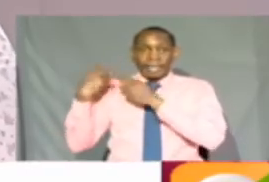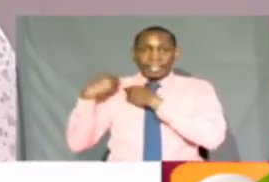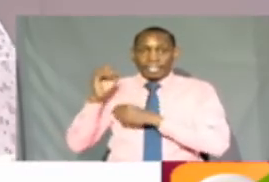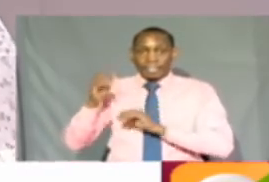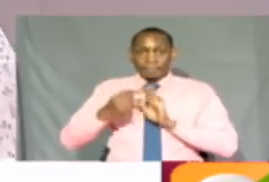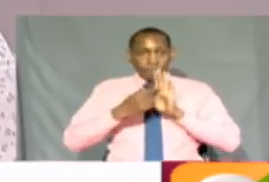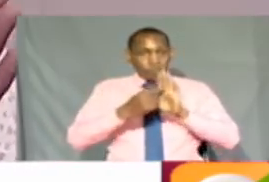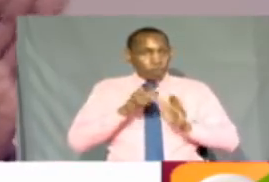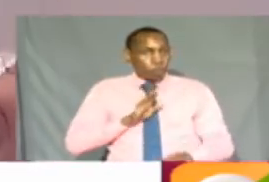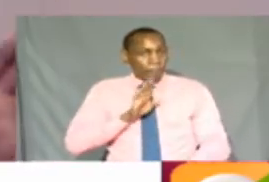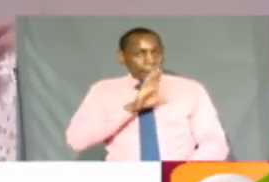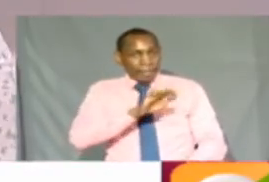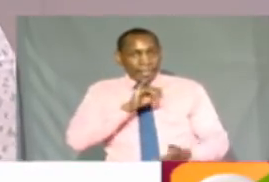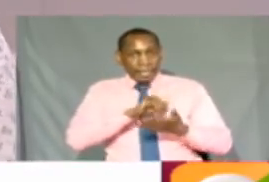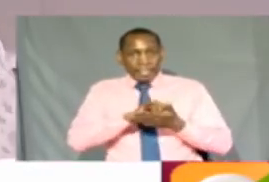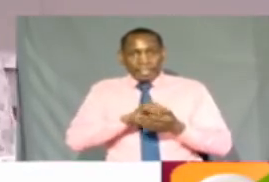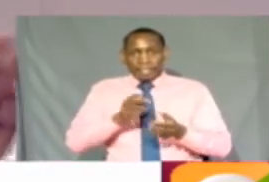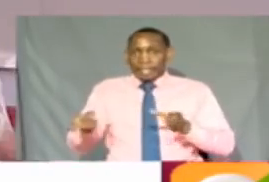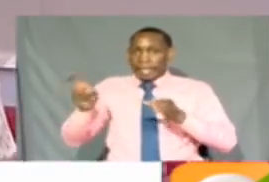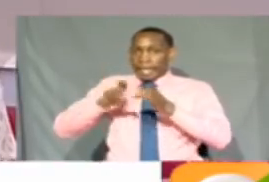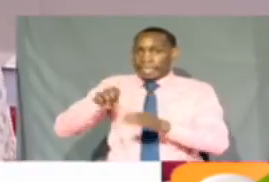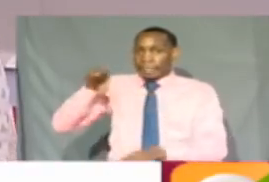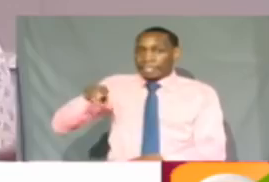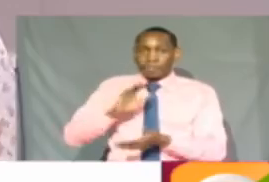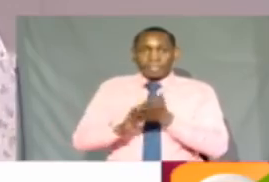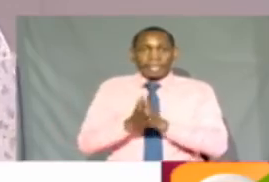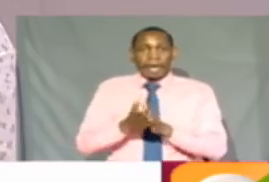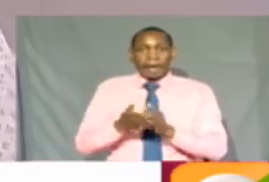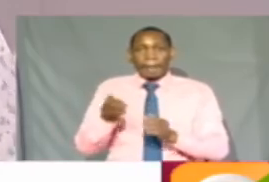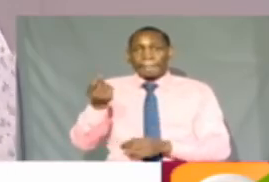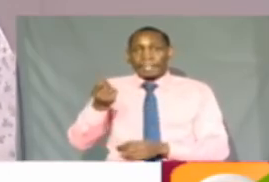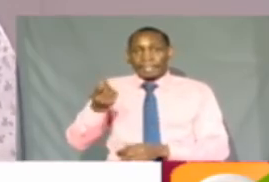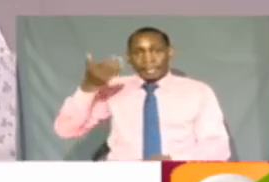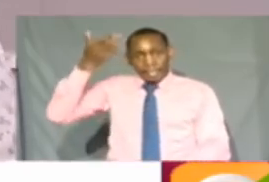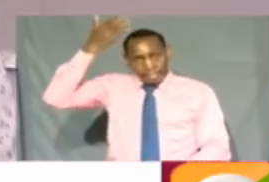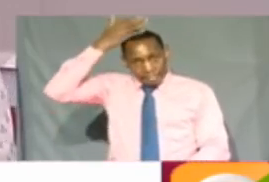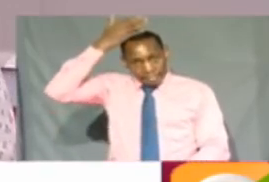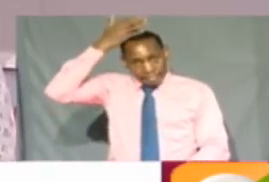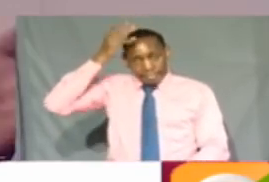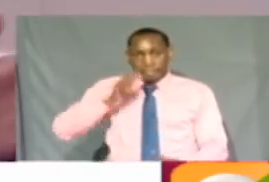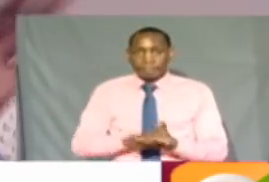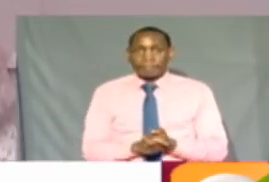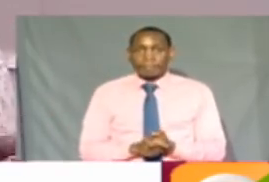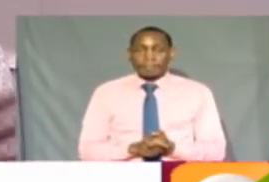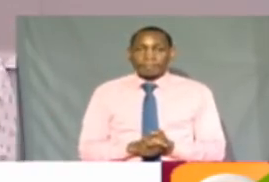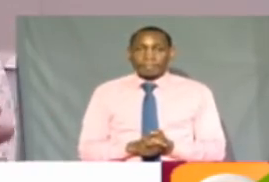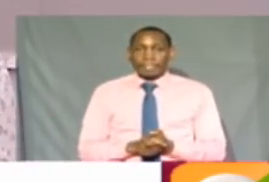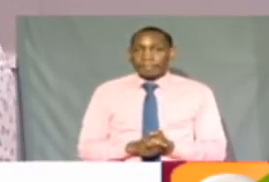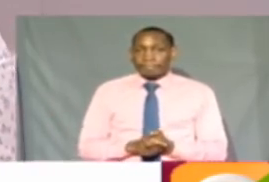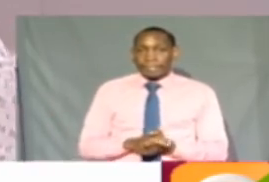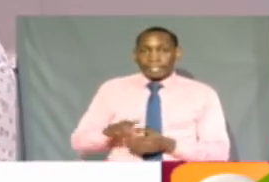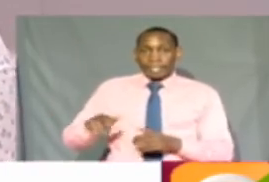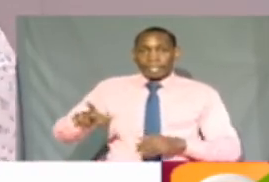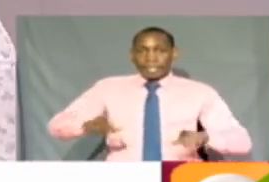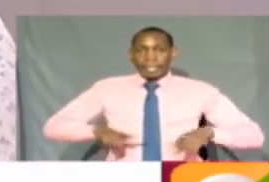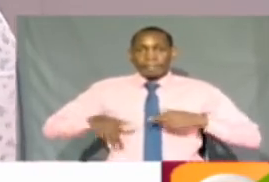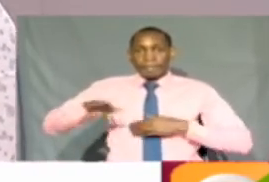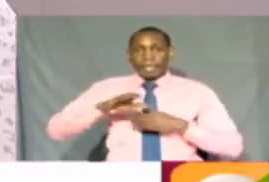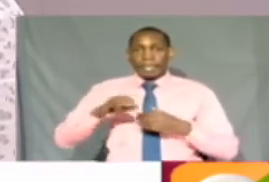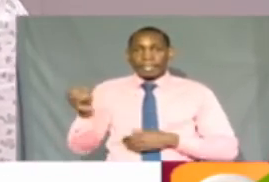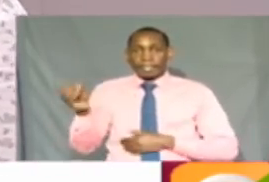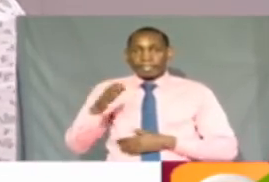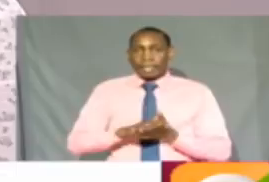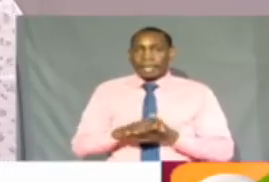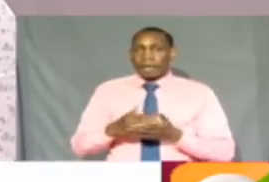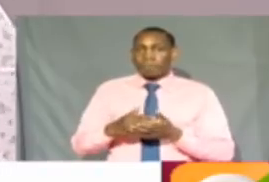woman day one, tunaingia kwa mat, me, I don't have money for a cab. Mm. And you, my sister, me, I actually live in the ghetto somewhere there. Now you want to hire